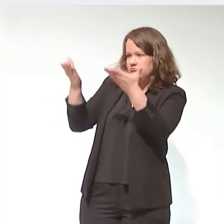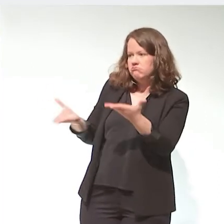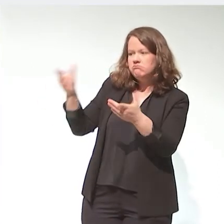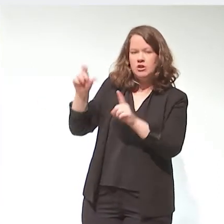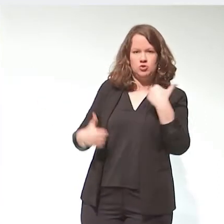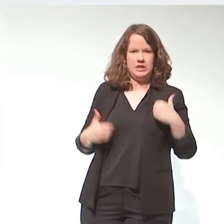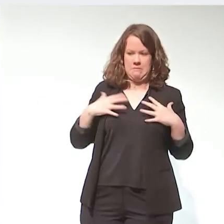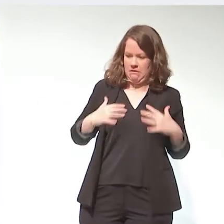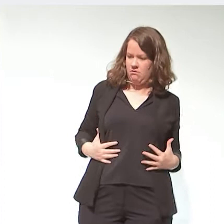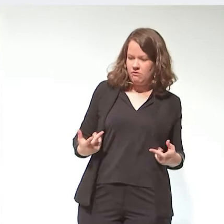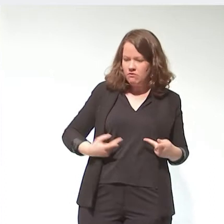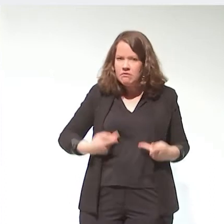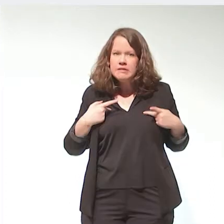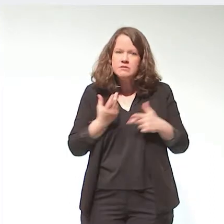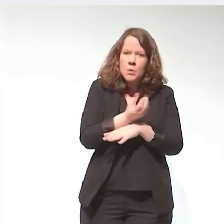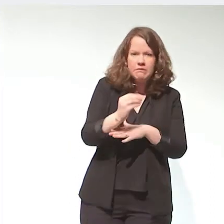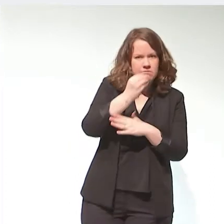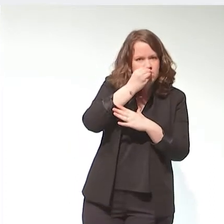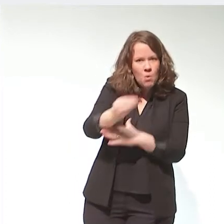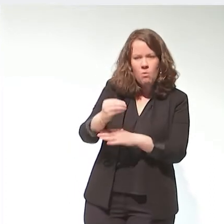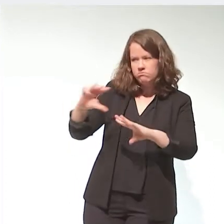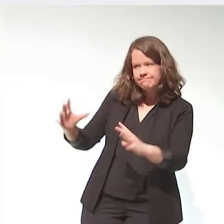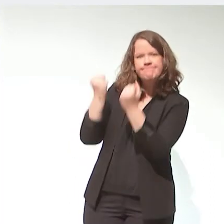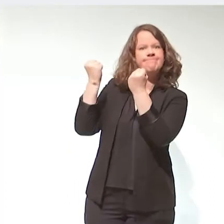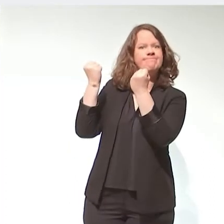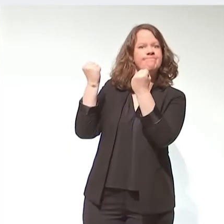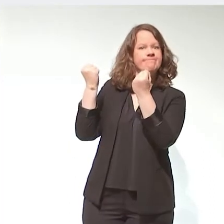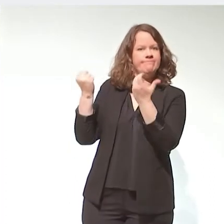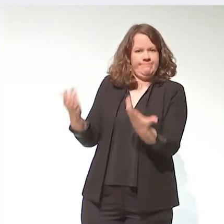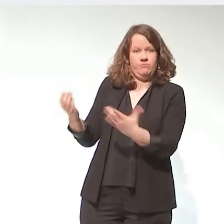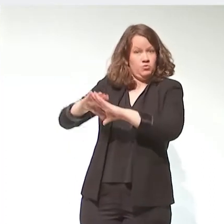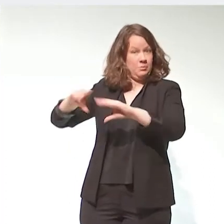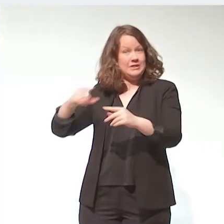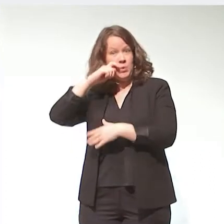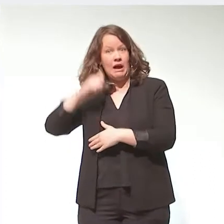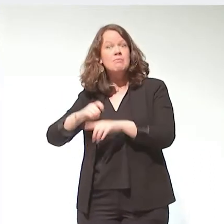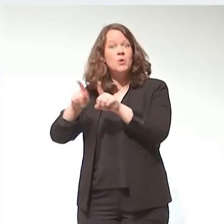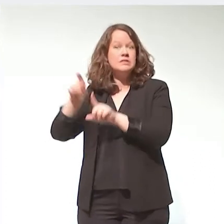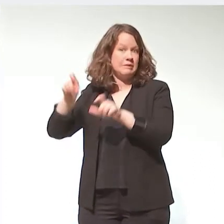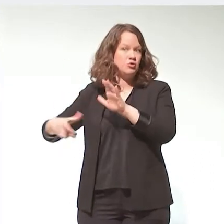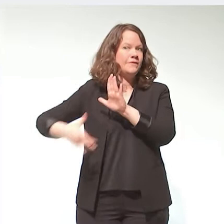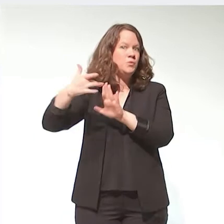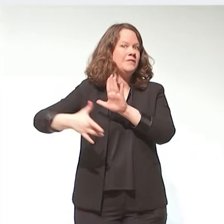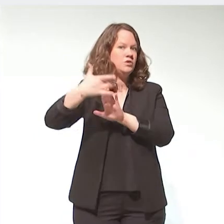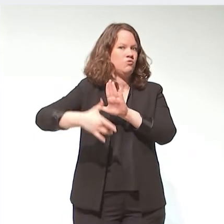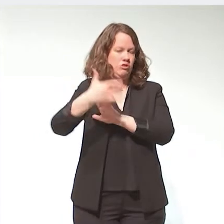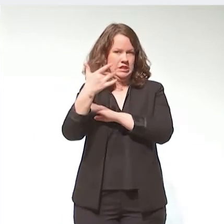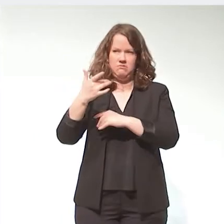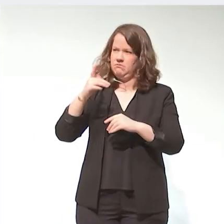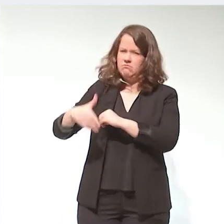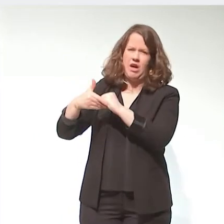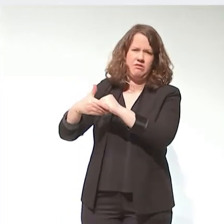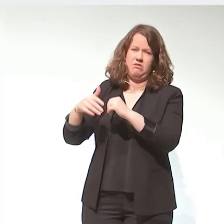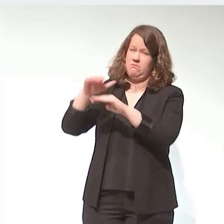to protect the life and safety of all the disabled people who remain in Ukraine, as well as those